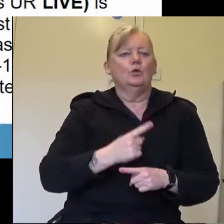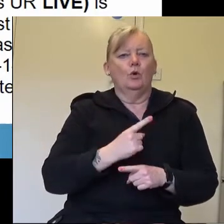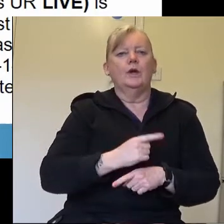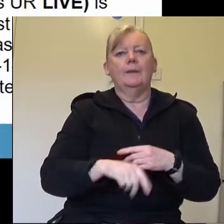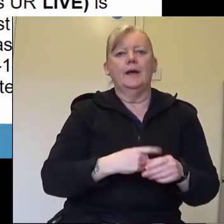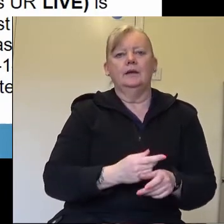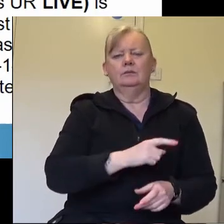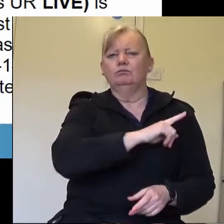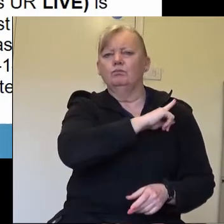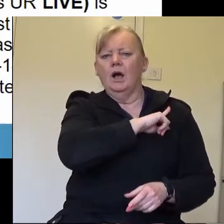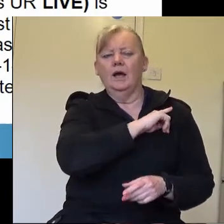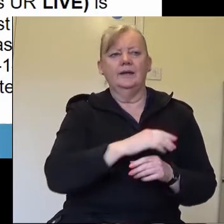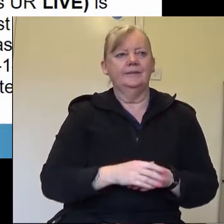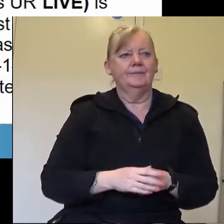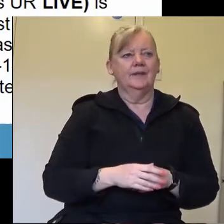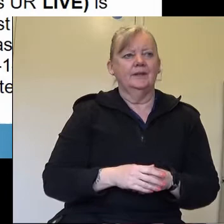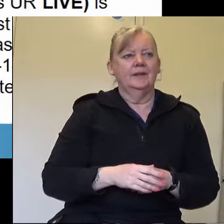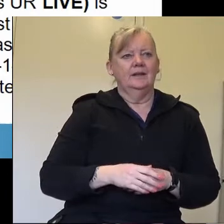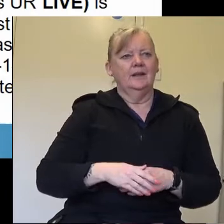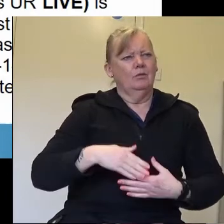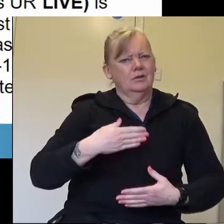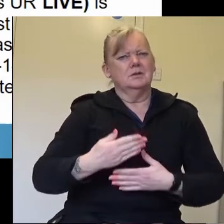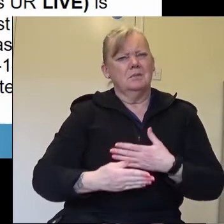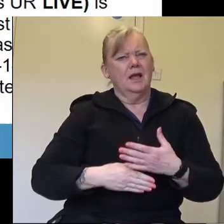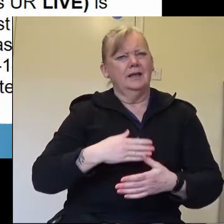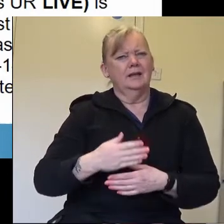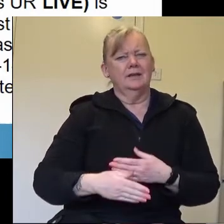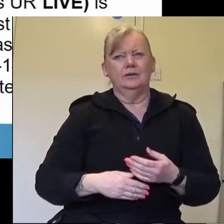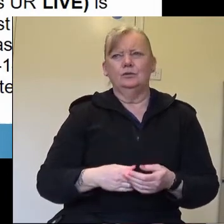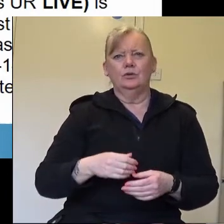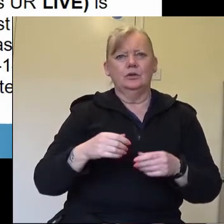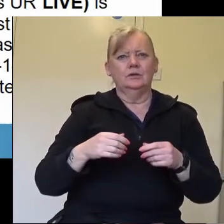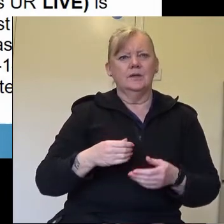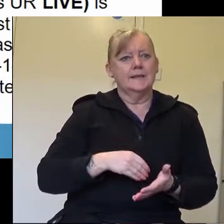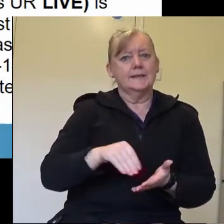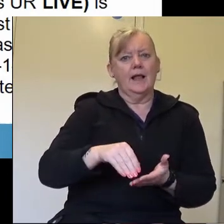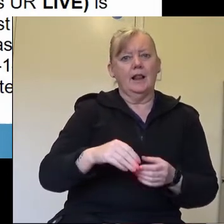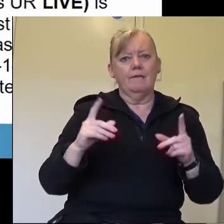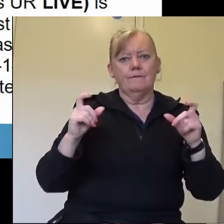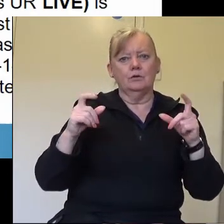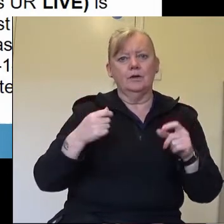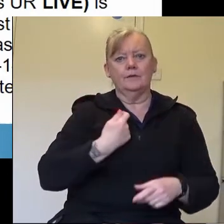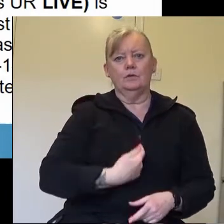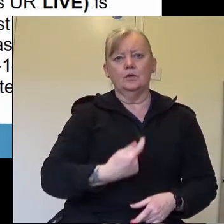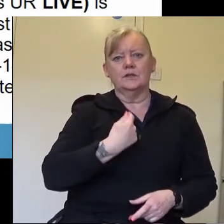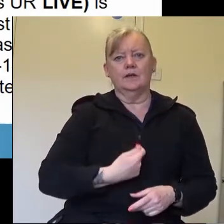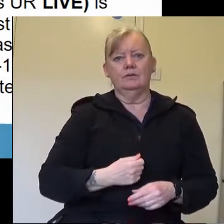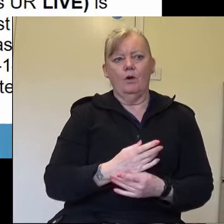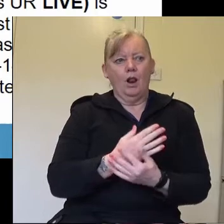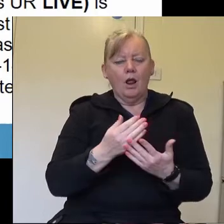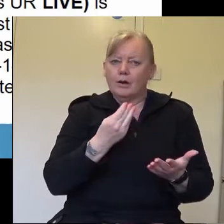were talking about it, okay, about OnlyFans. And talking how you can sell photographs of